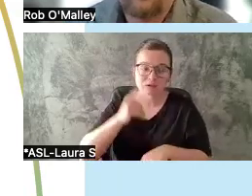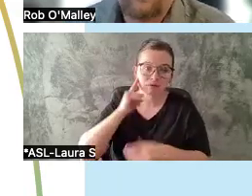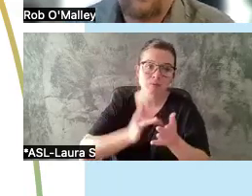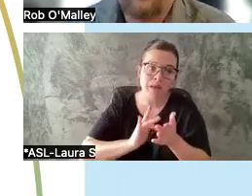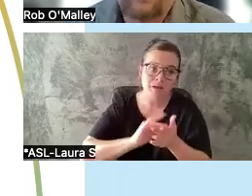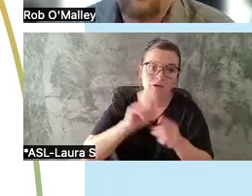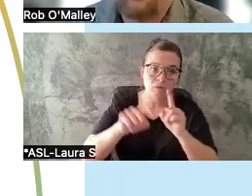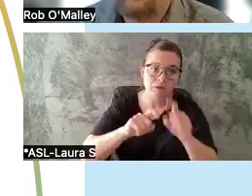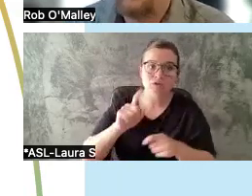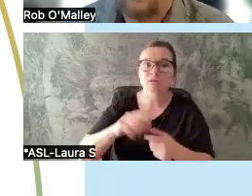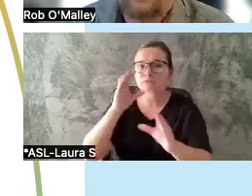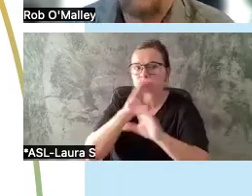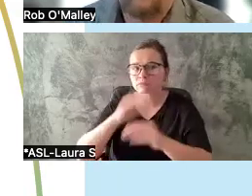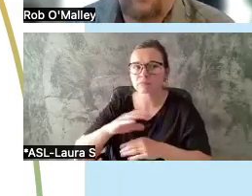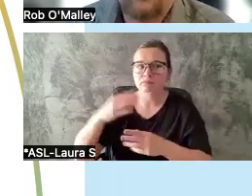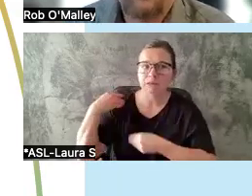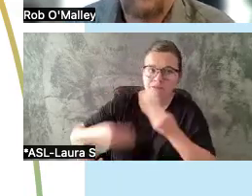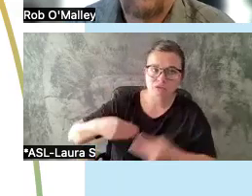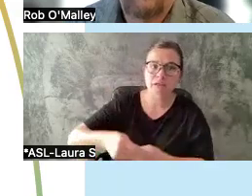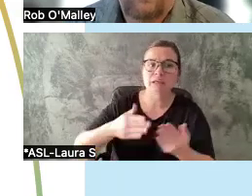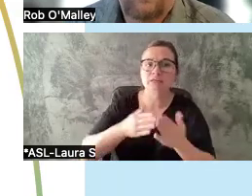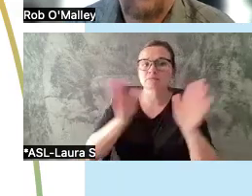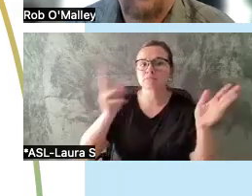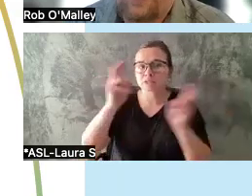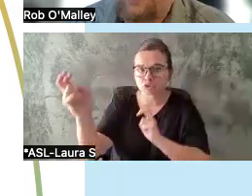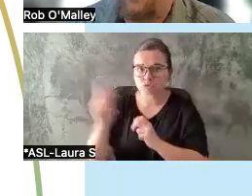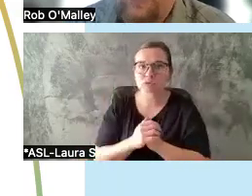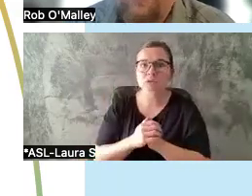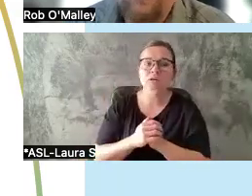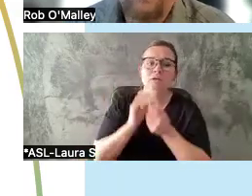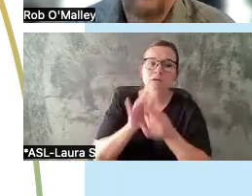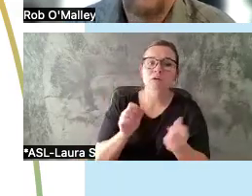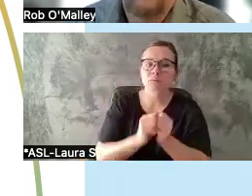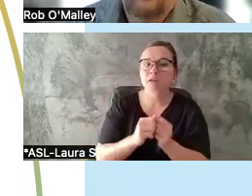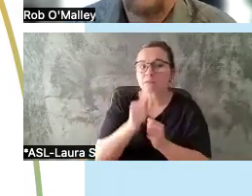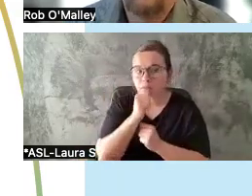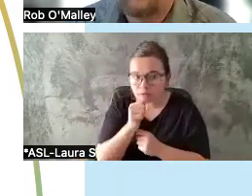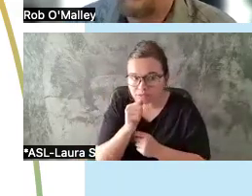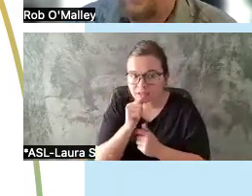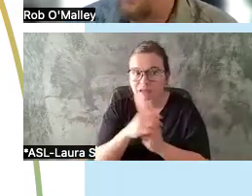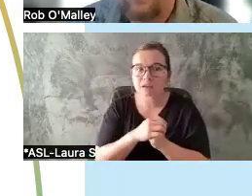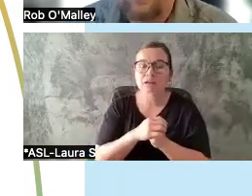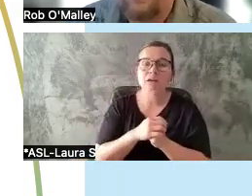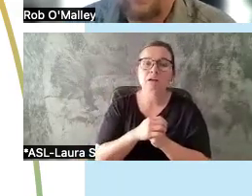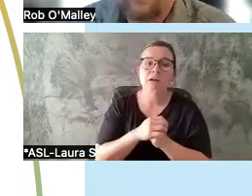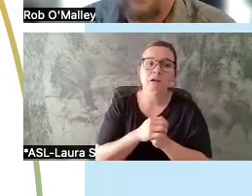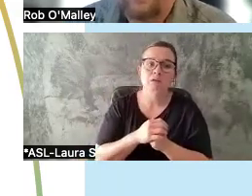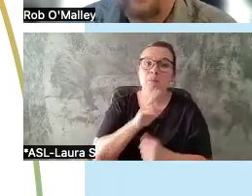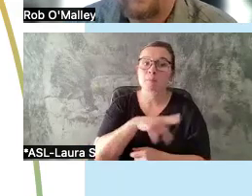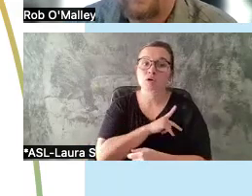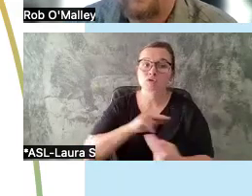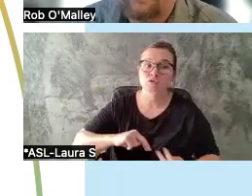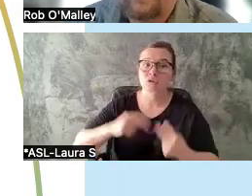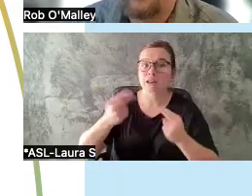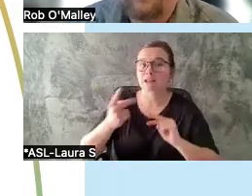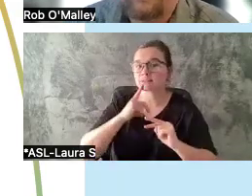tracing ancestry, or thinking about broader issues related to privacy, Personal genetics is